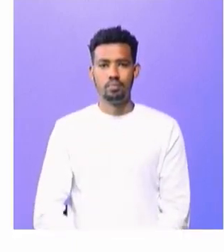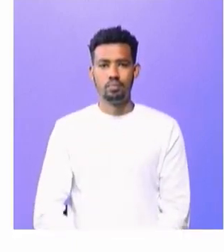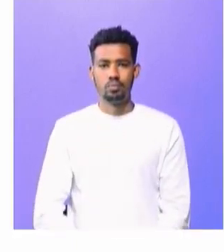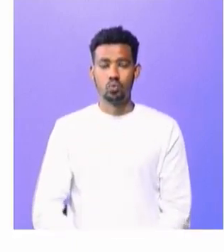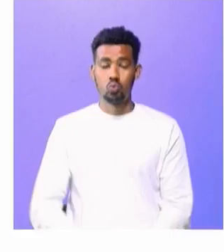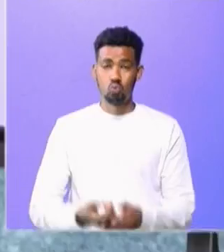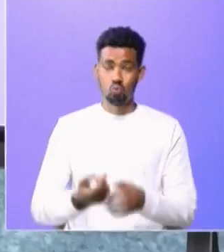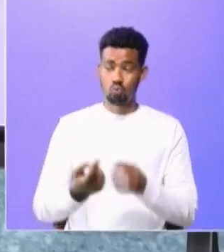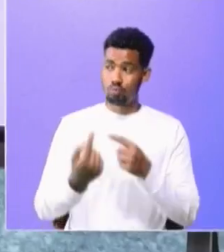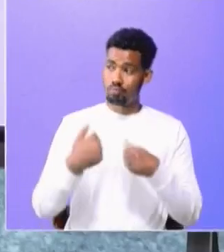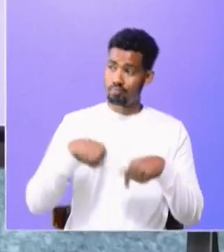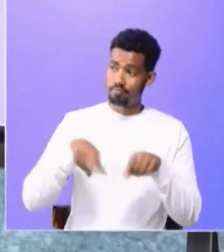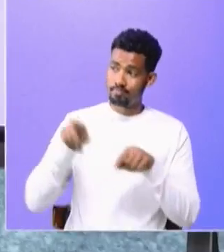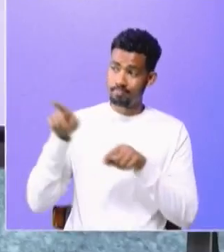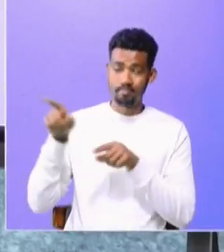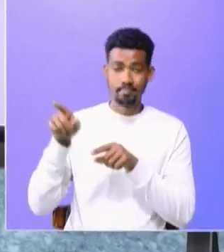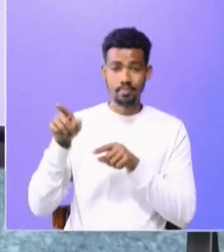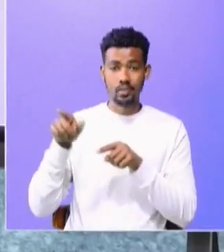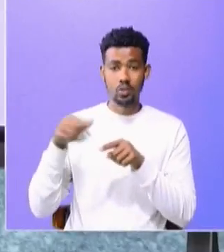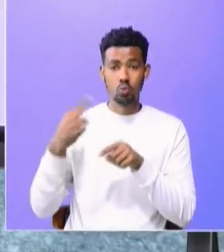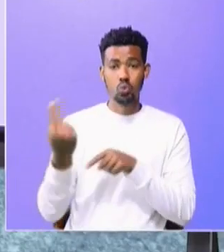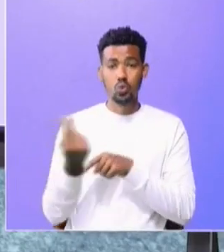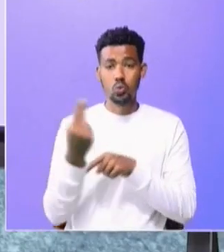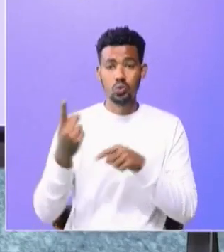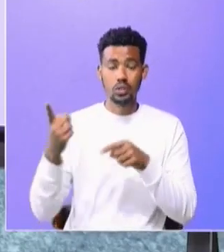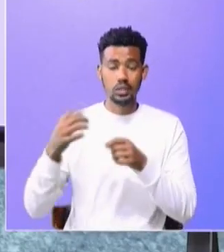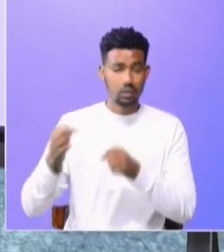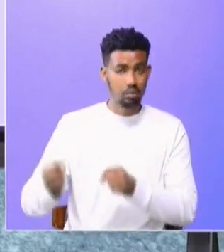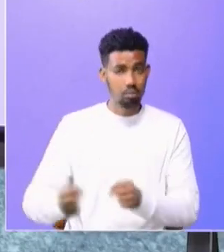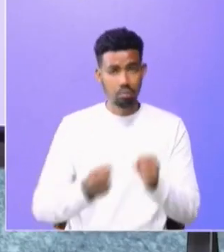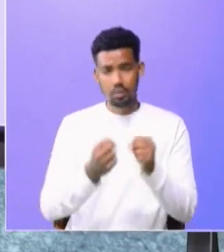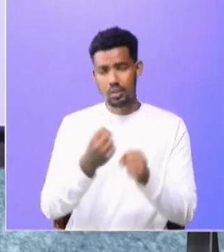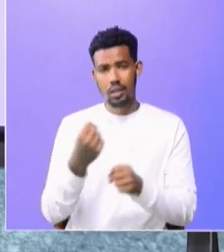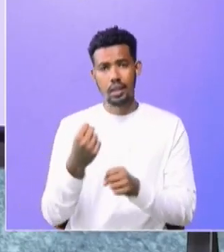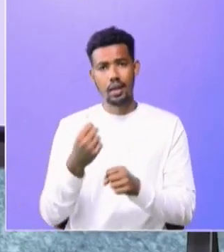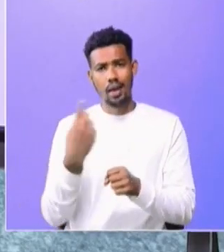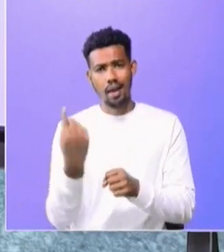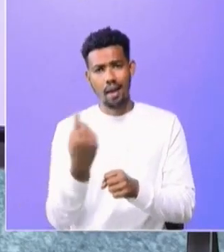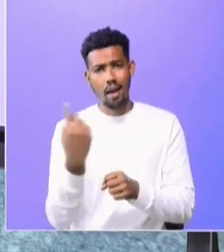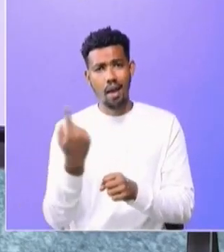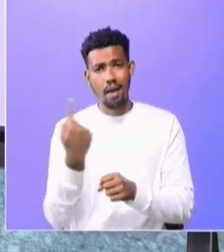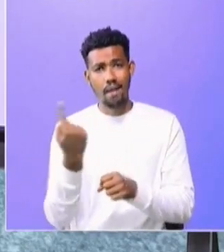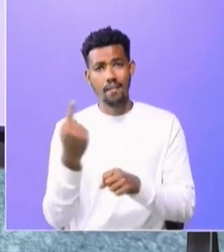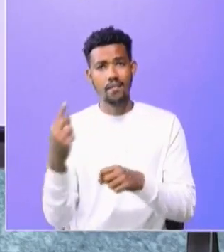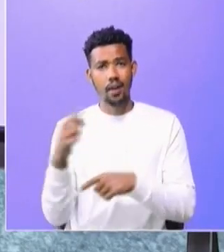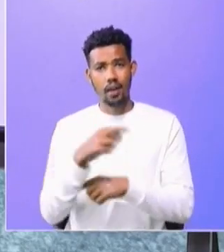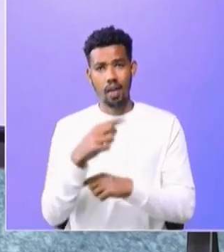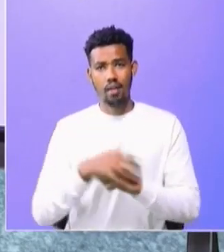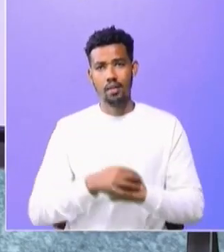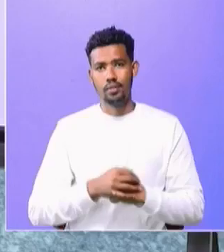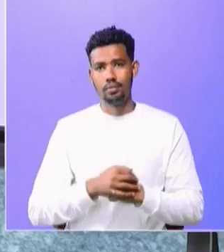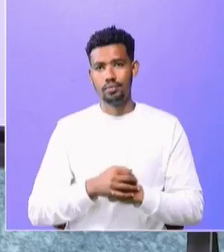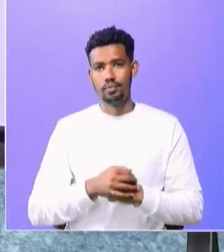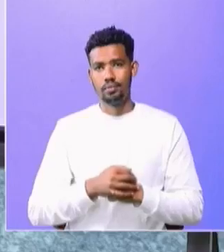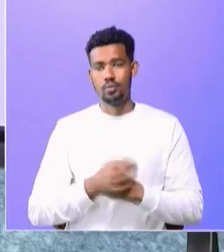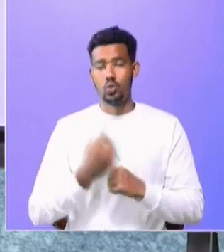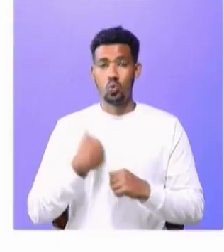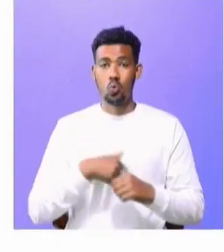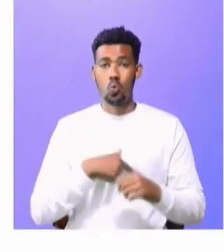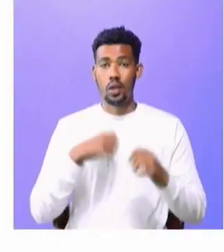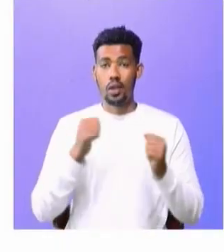When we come to here, we use this method every day, and also this is not a specific one. We can